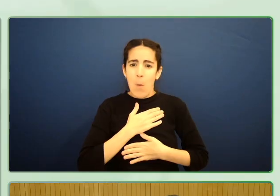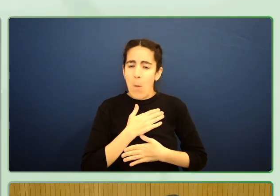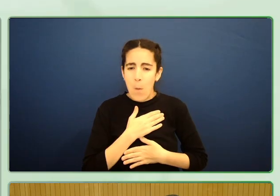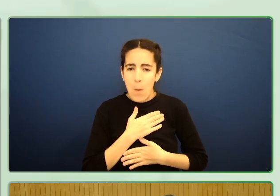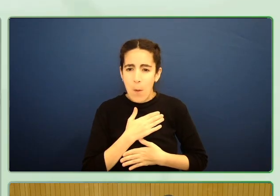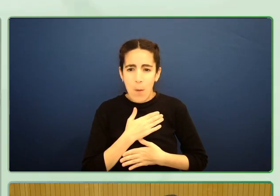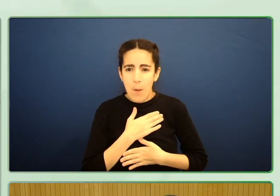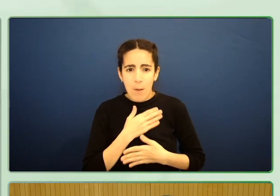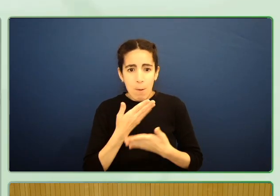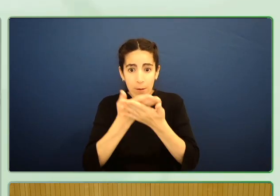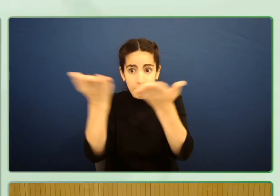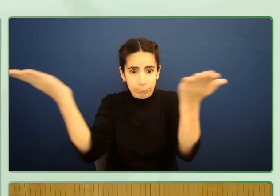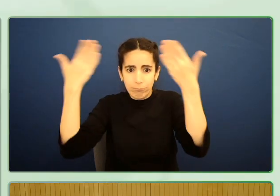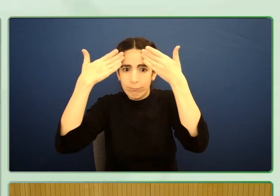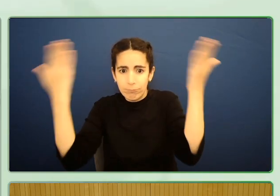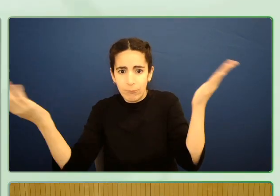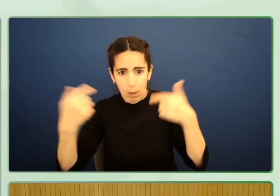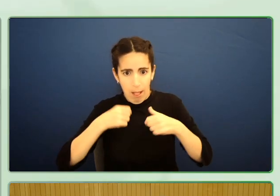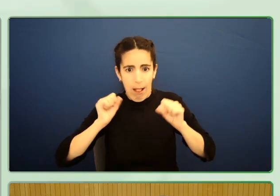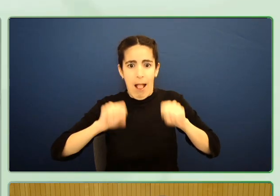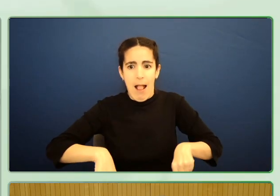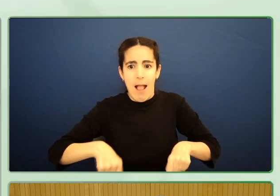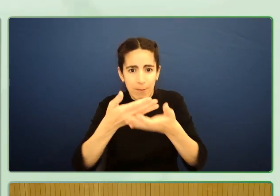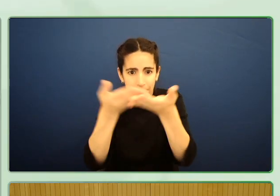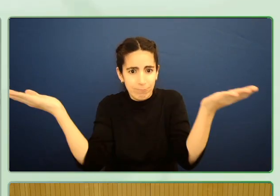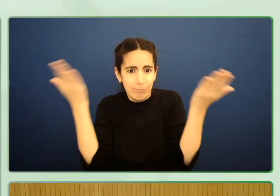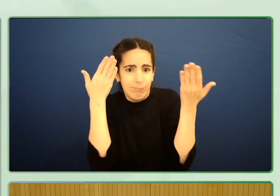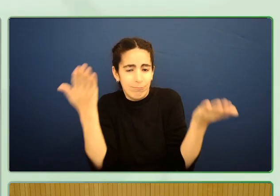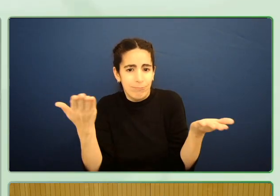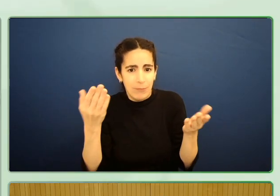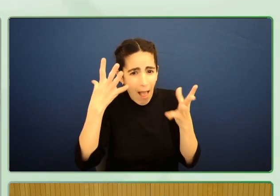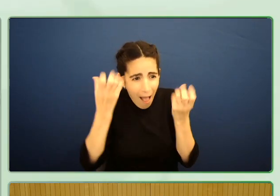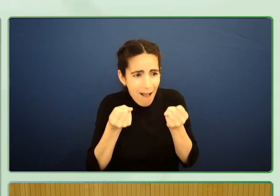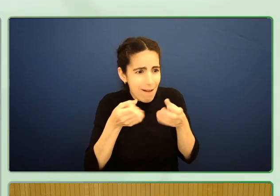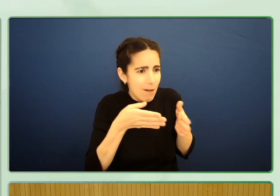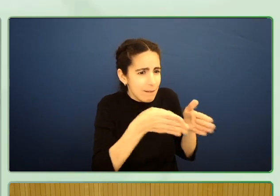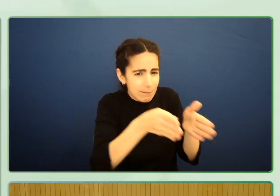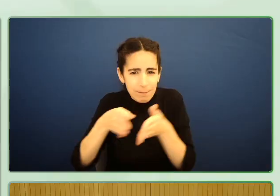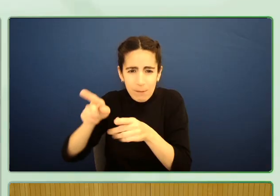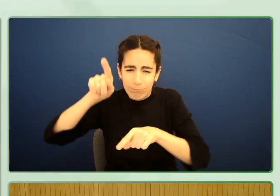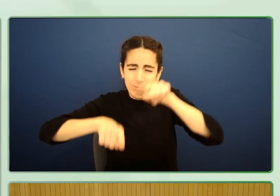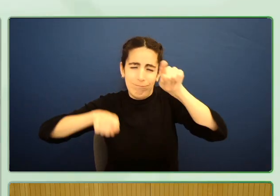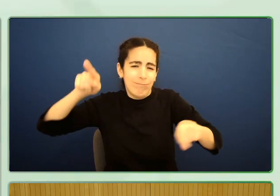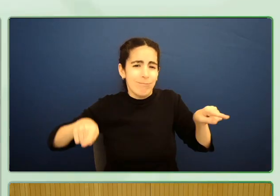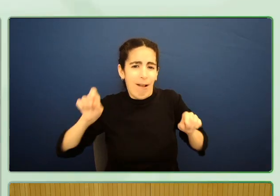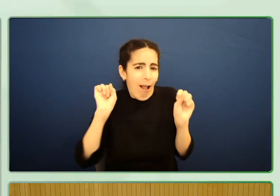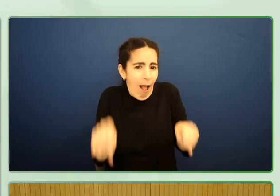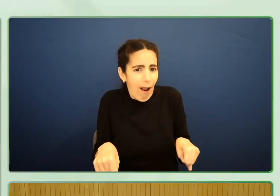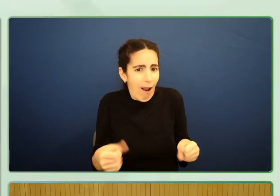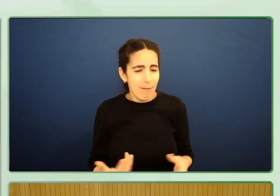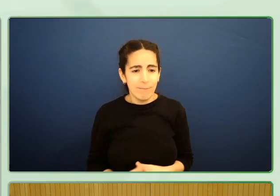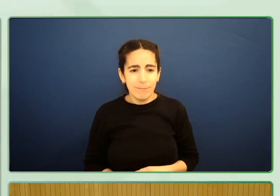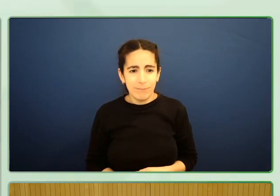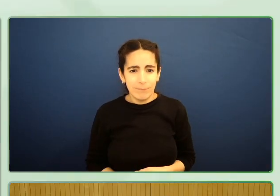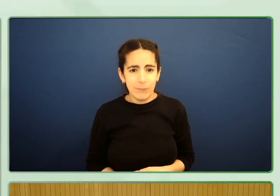for a lot of different ways. And I started to discover